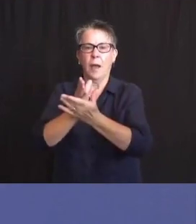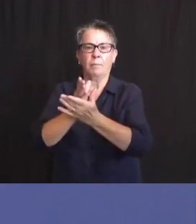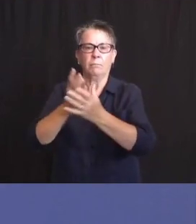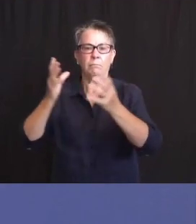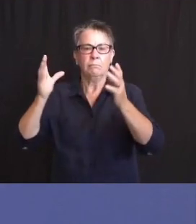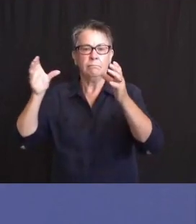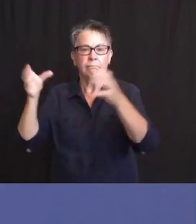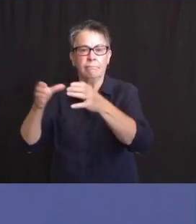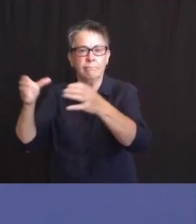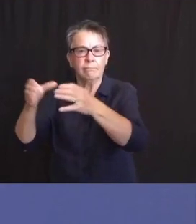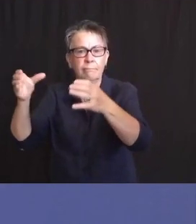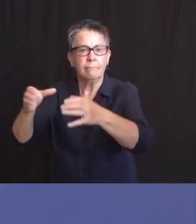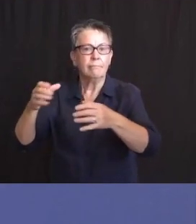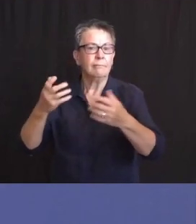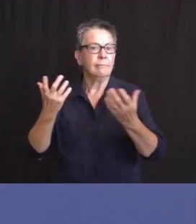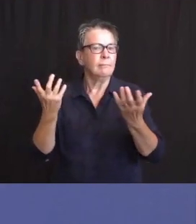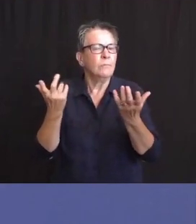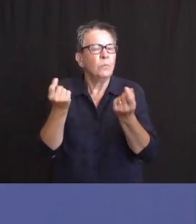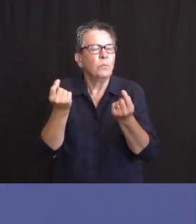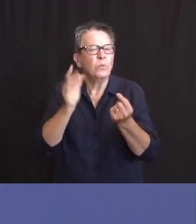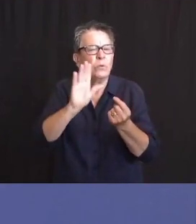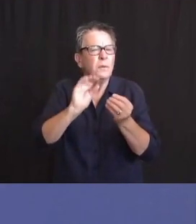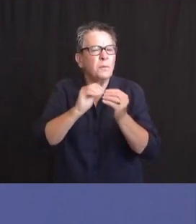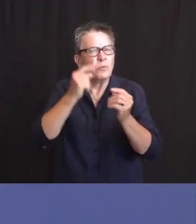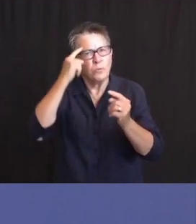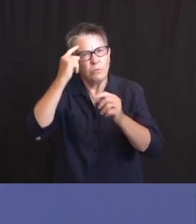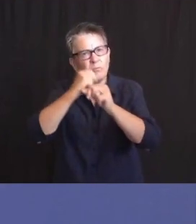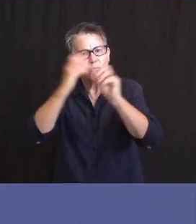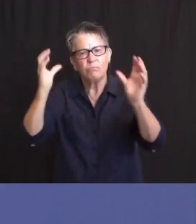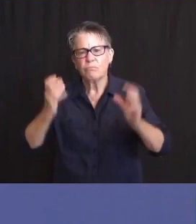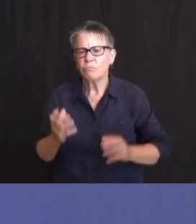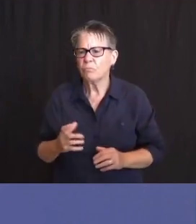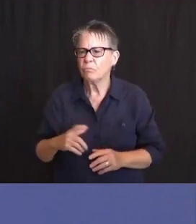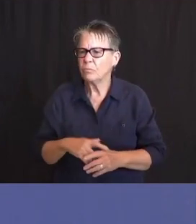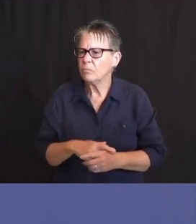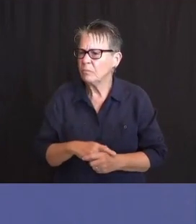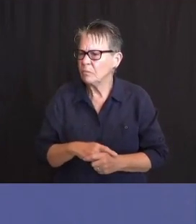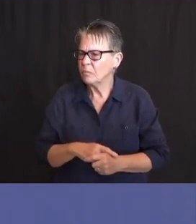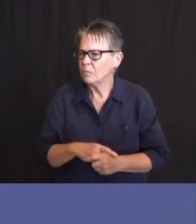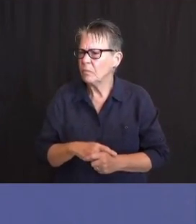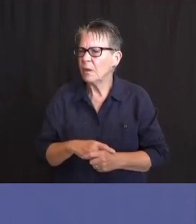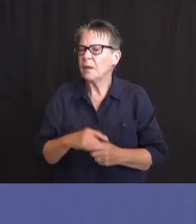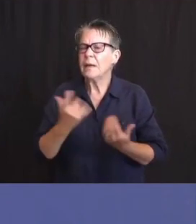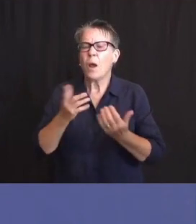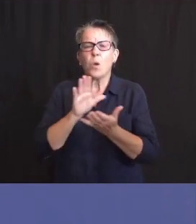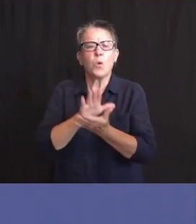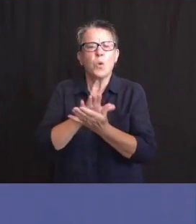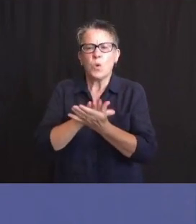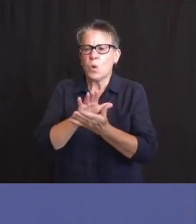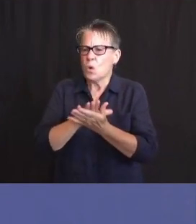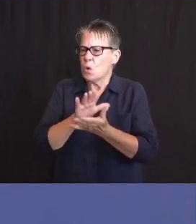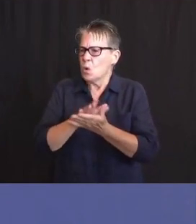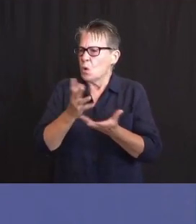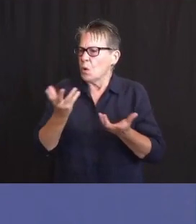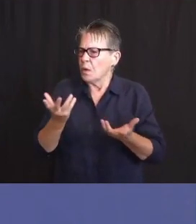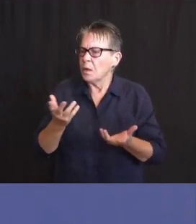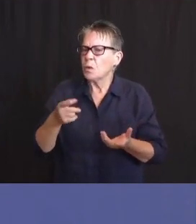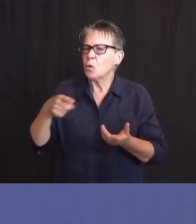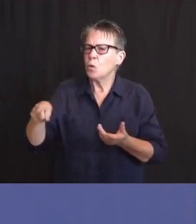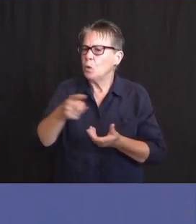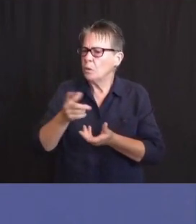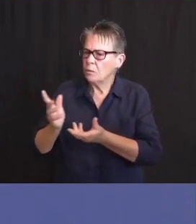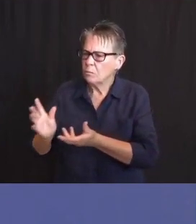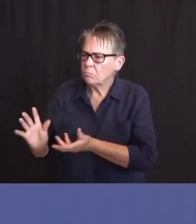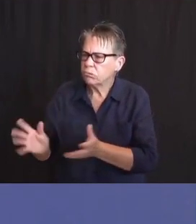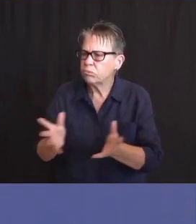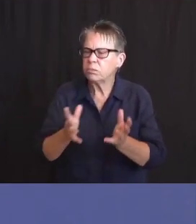with a parent who's concerned about sending his or her child back to in-person education in the fall because of COVID, what would you